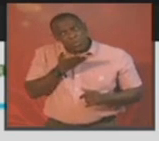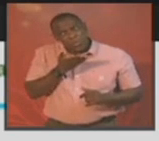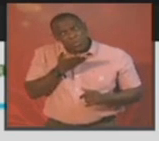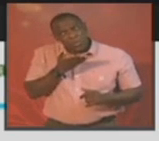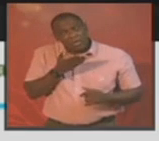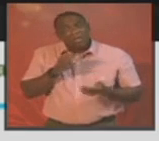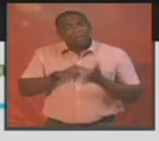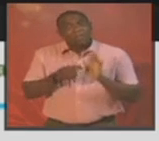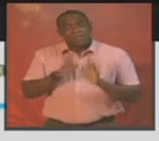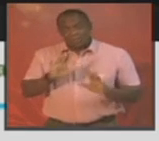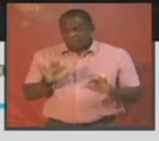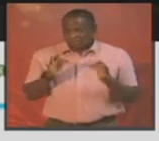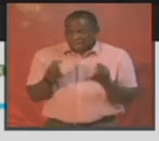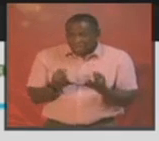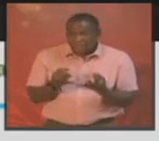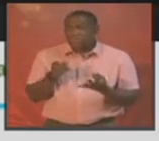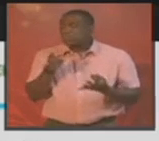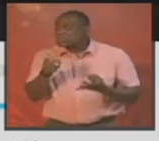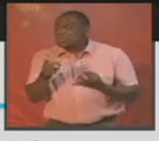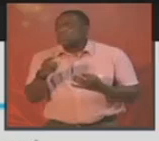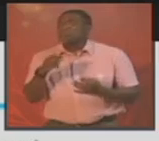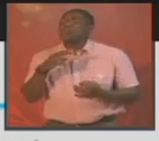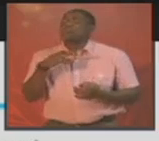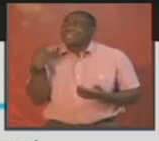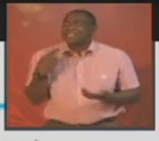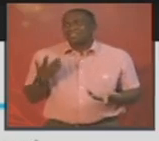and their family as well. Next slide, please.